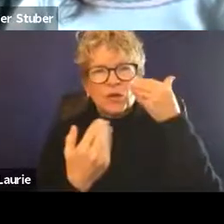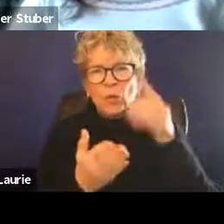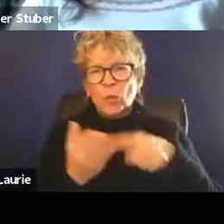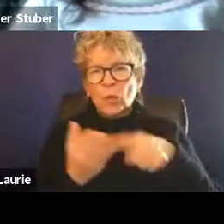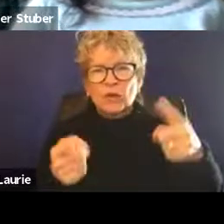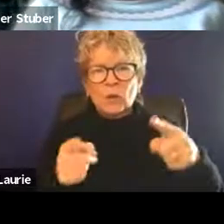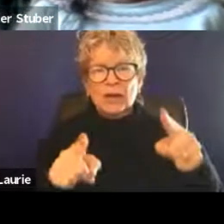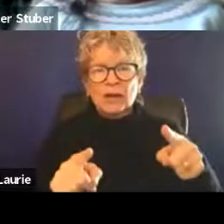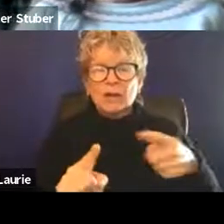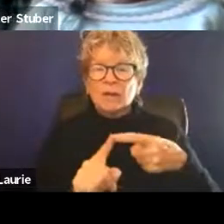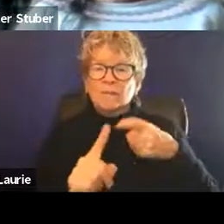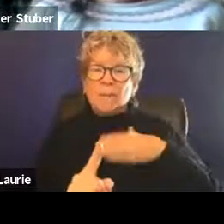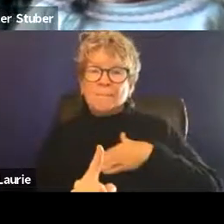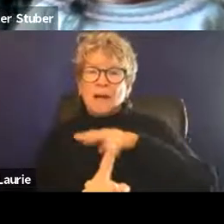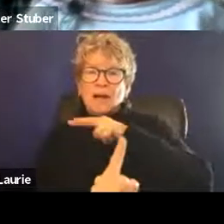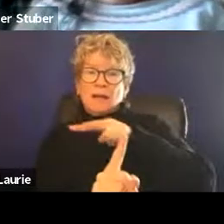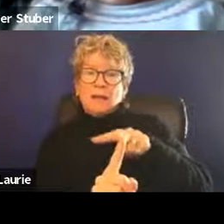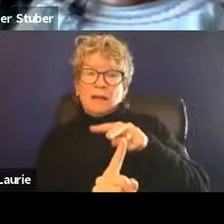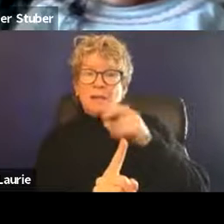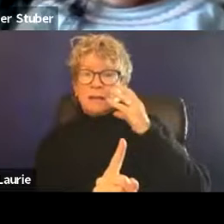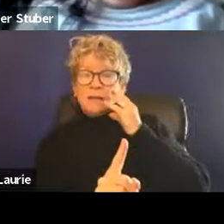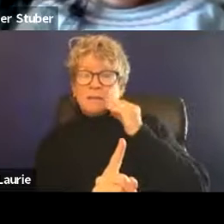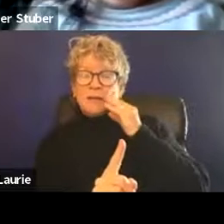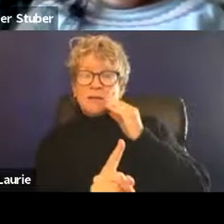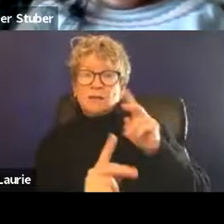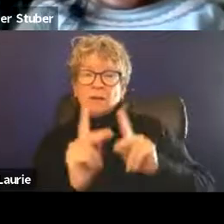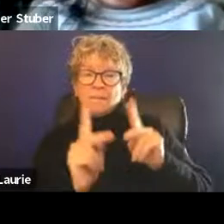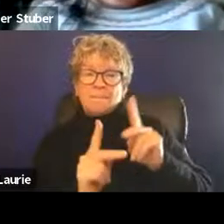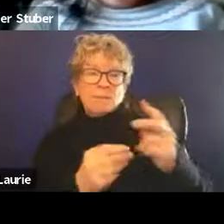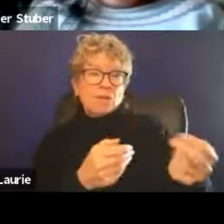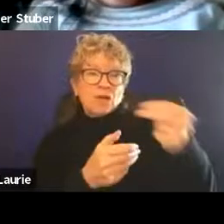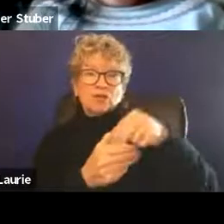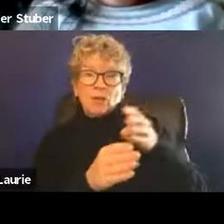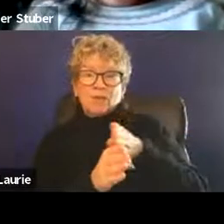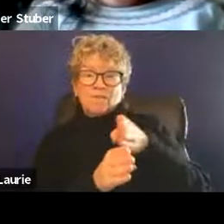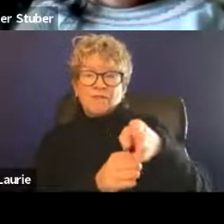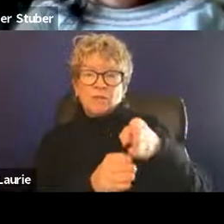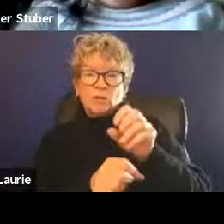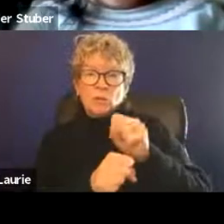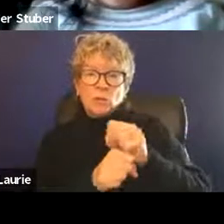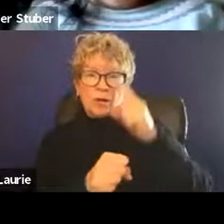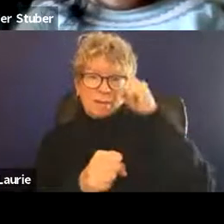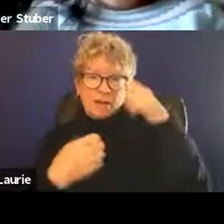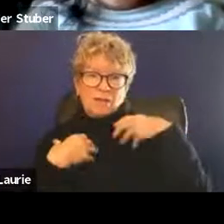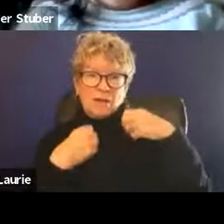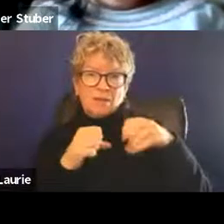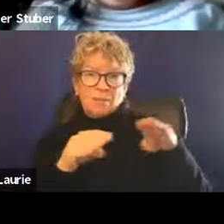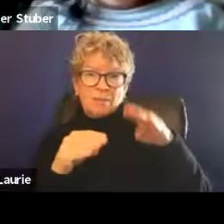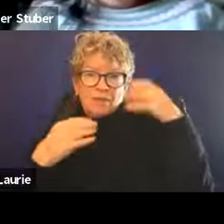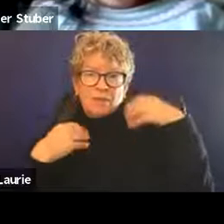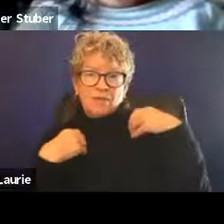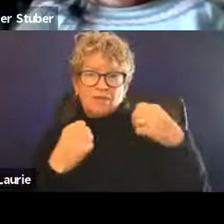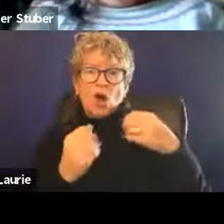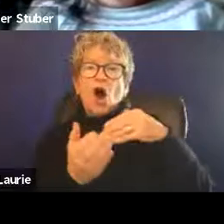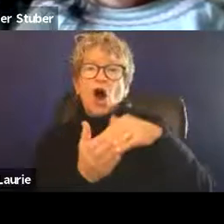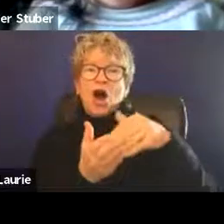And from my experience, people who come to the field to work in mental health, behavioral health, often come with personal